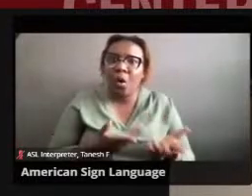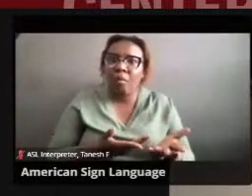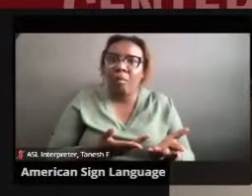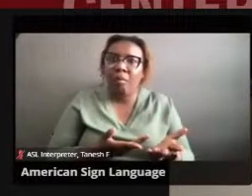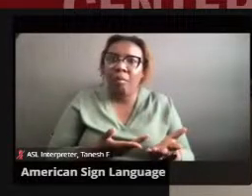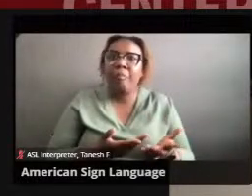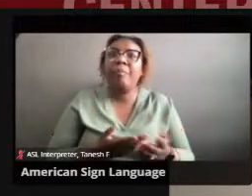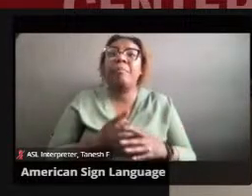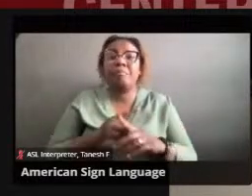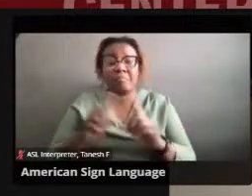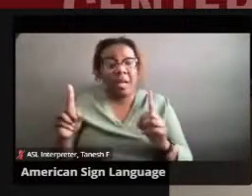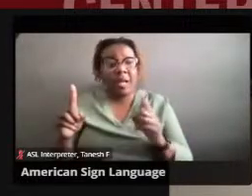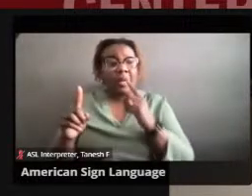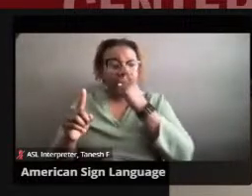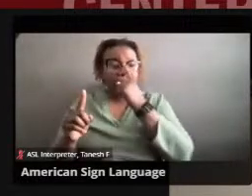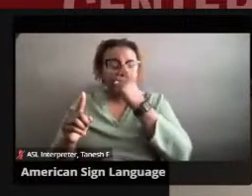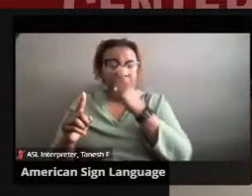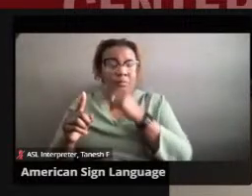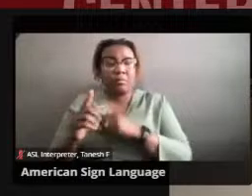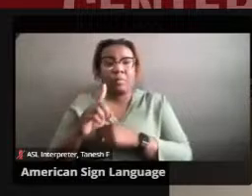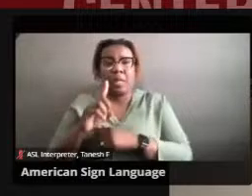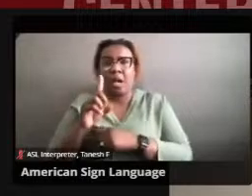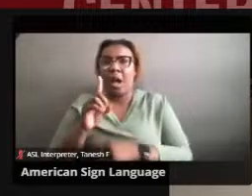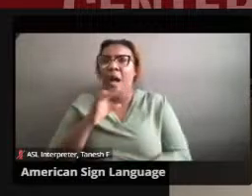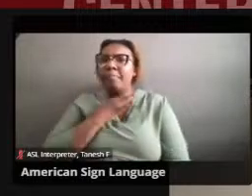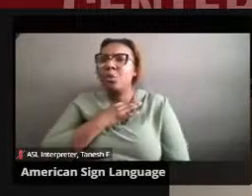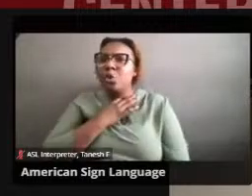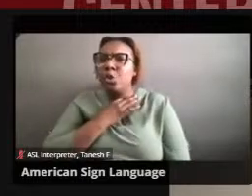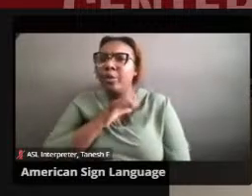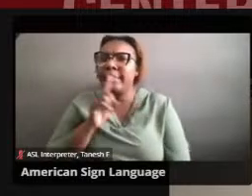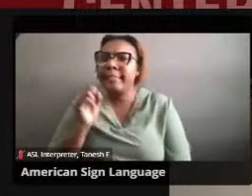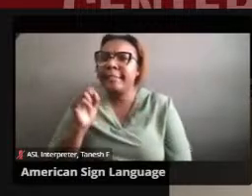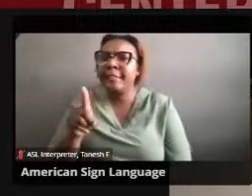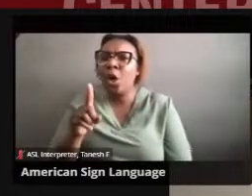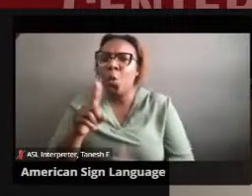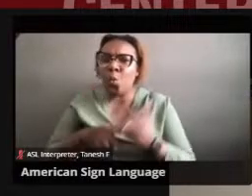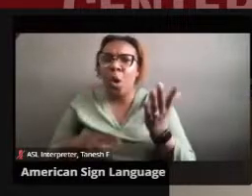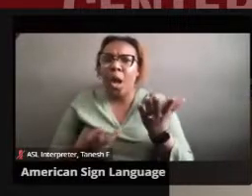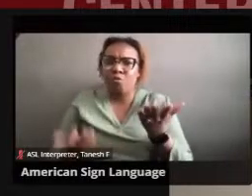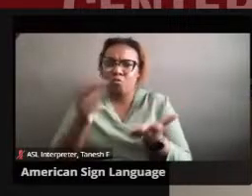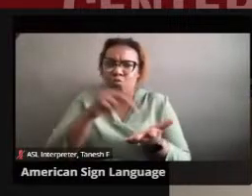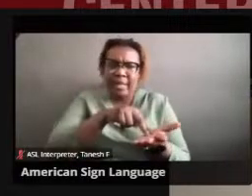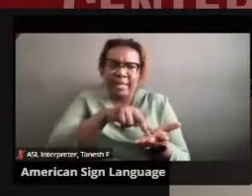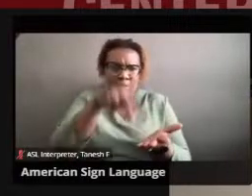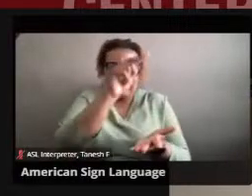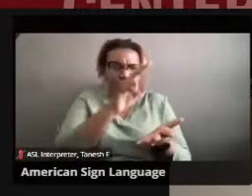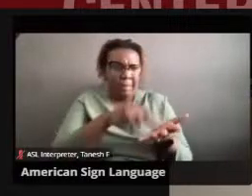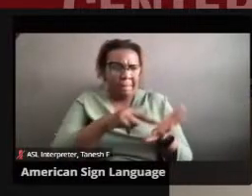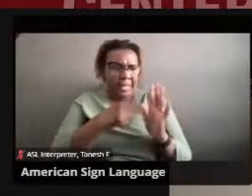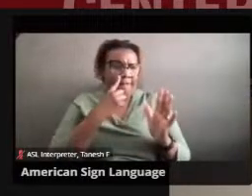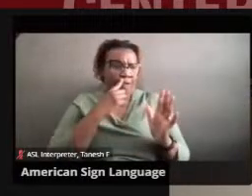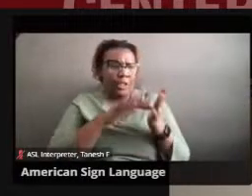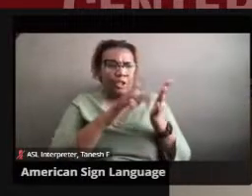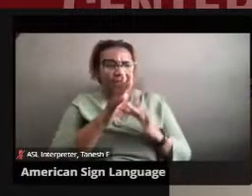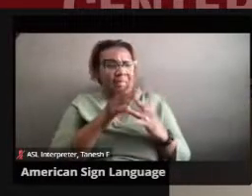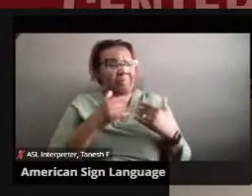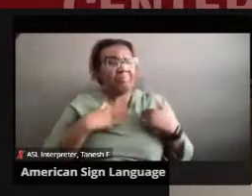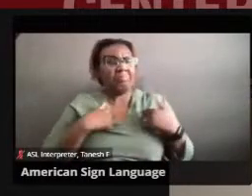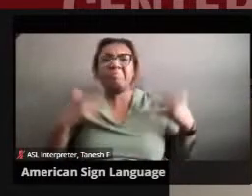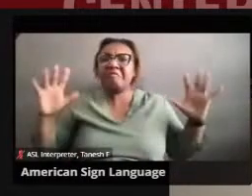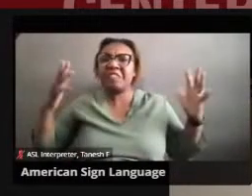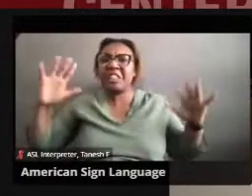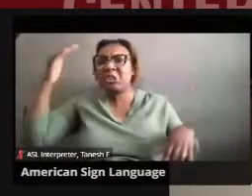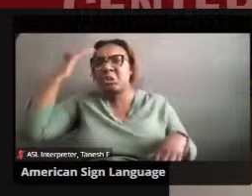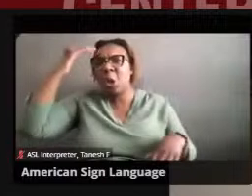me is not what does resurrection mean for Jesus. I know Paul says that Jesus got up with